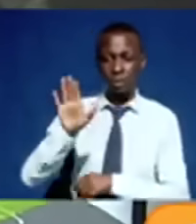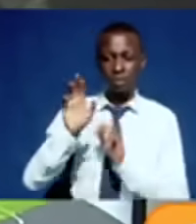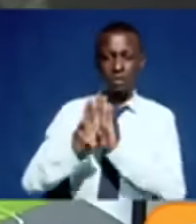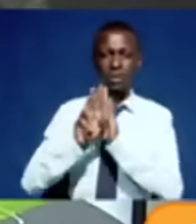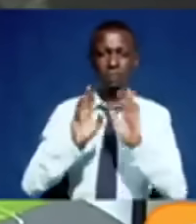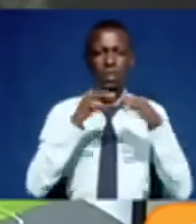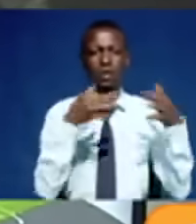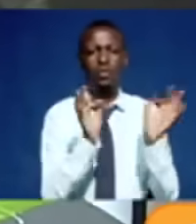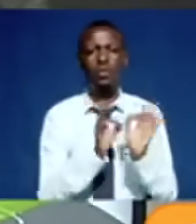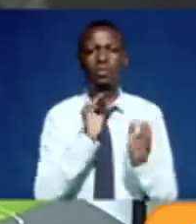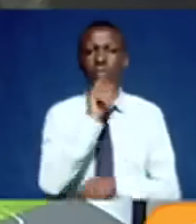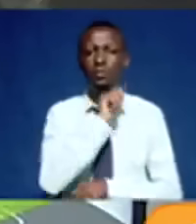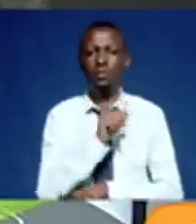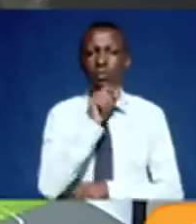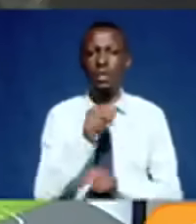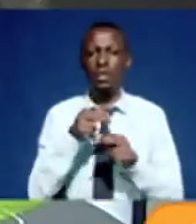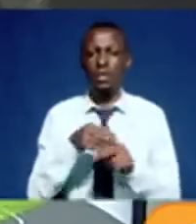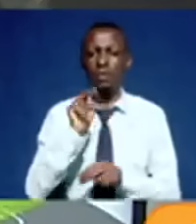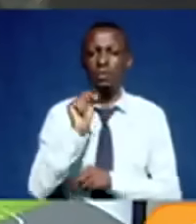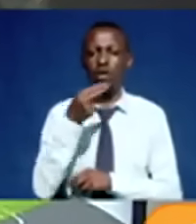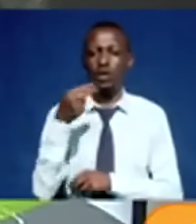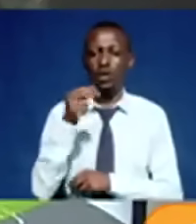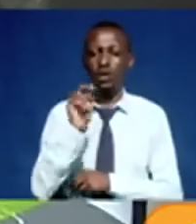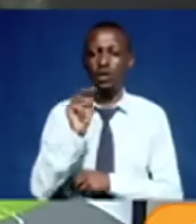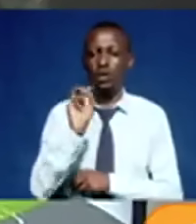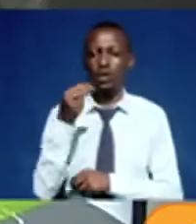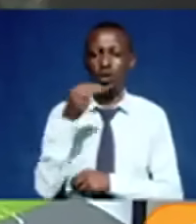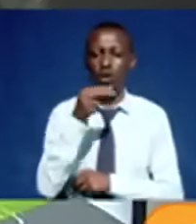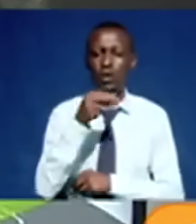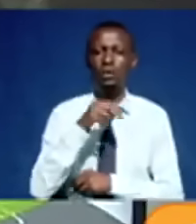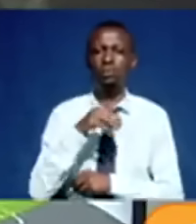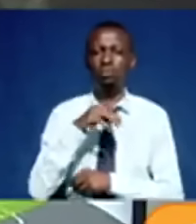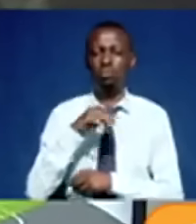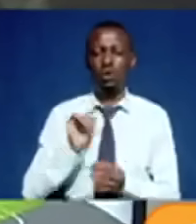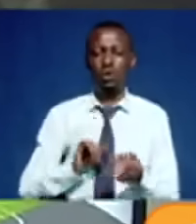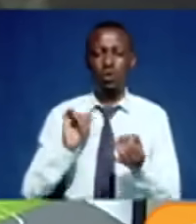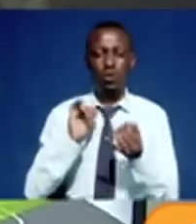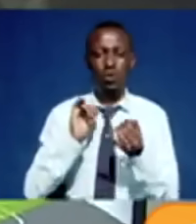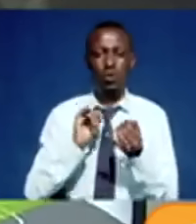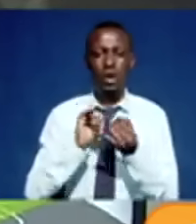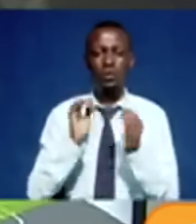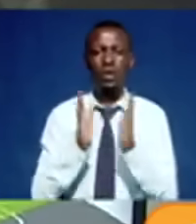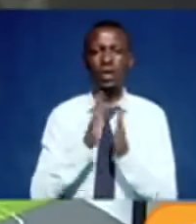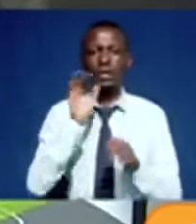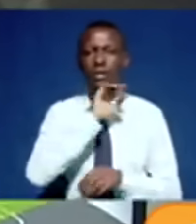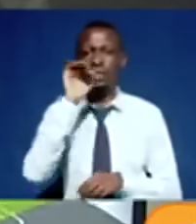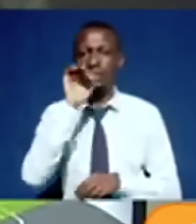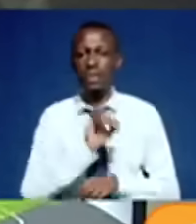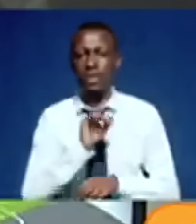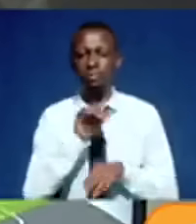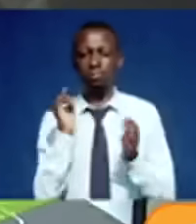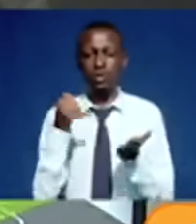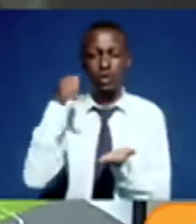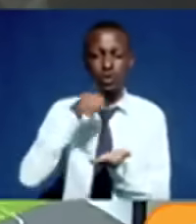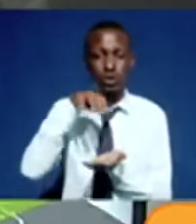the family of the late Noah Chelugui, whose widow, Susan Chelugui, and son, David, are respondents in